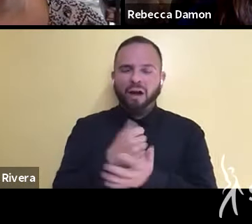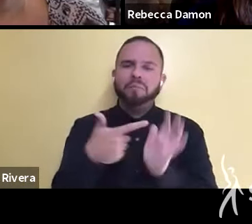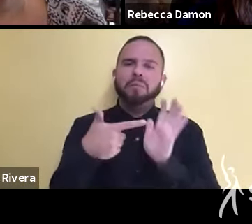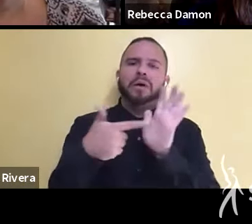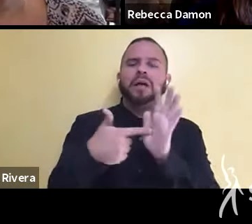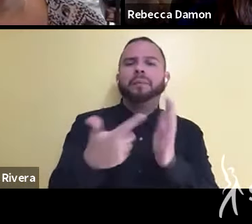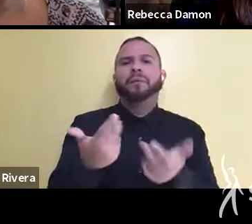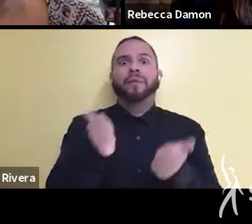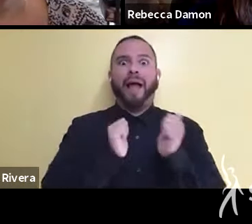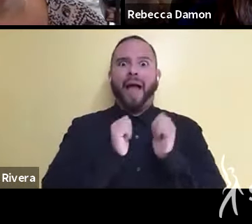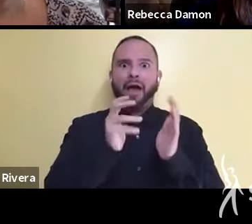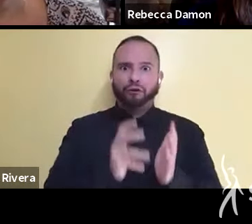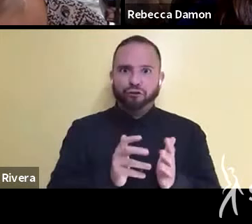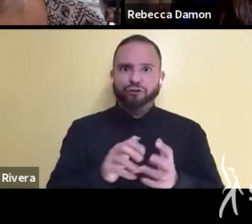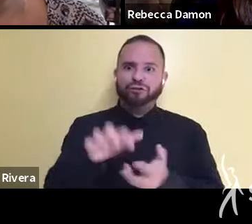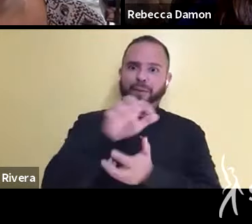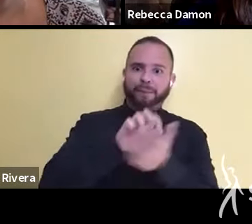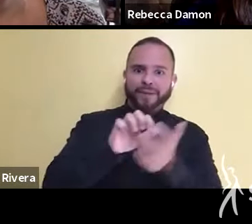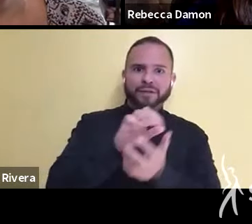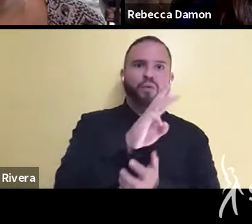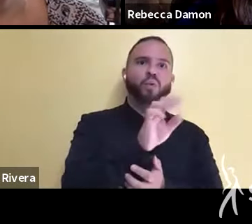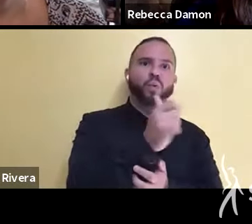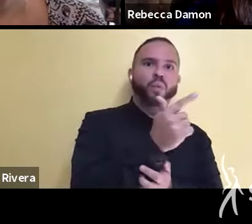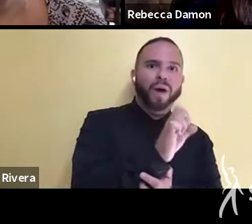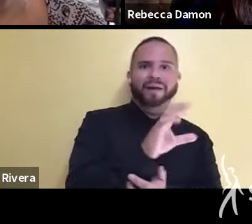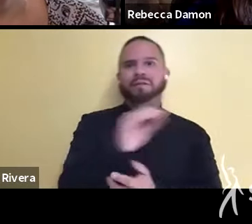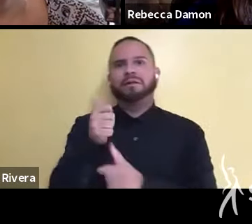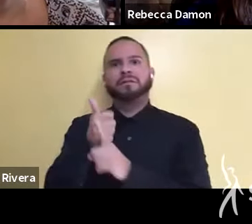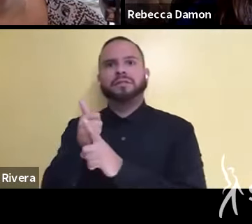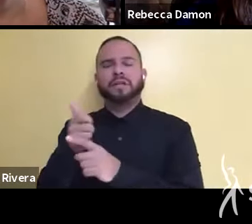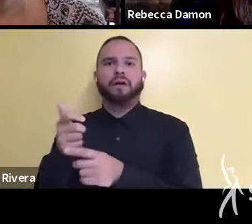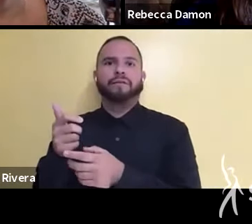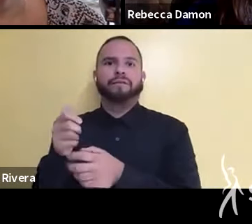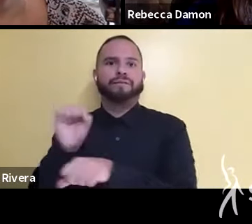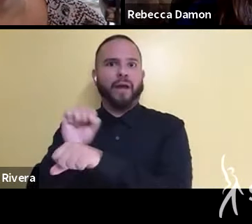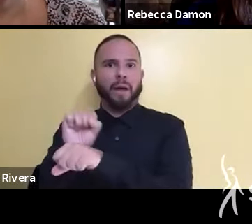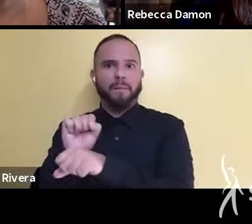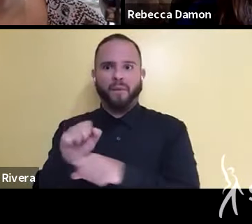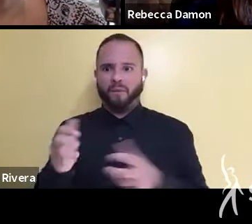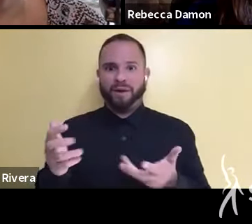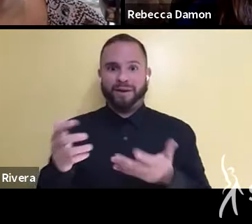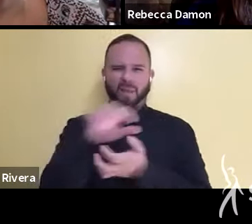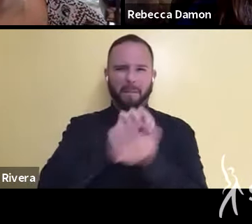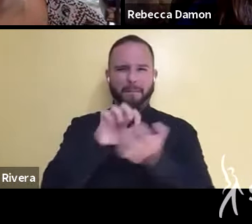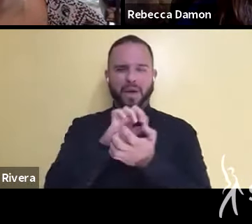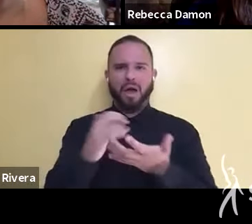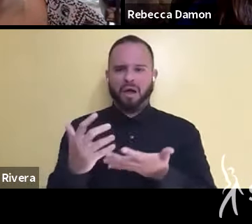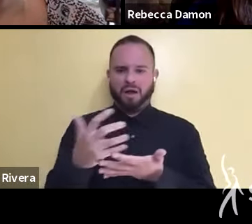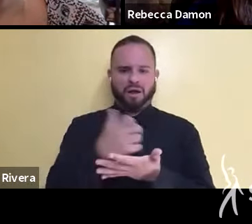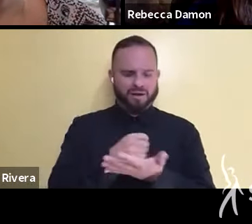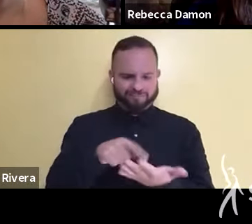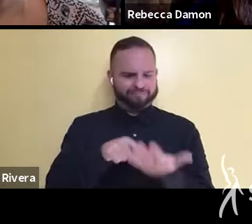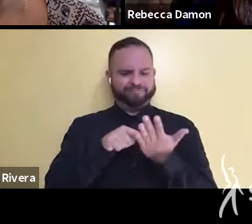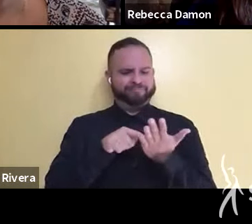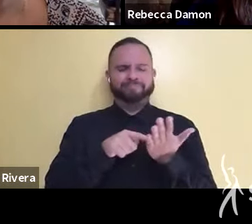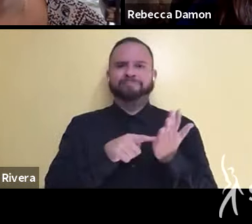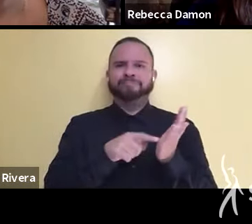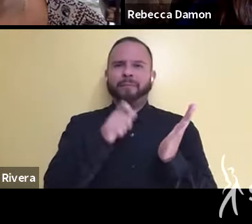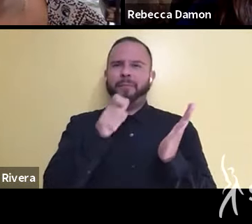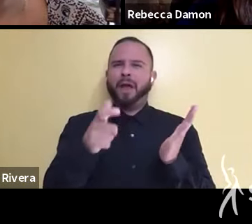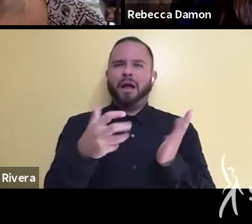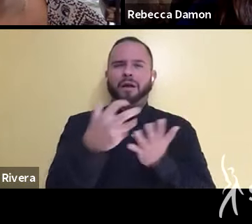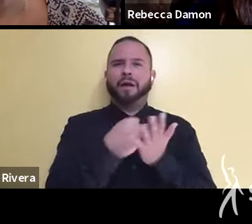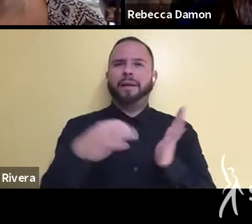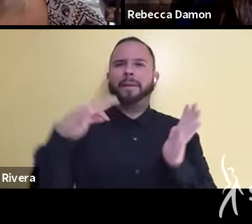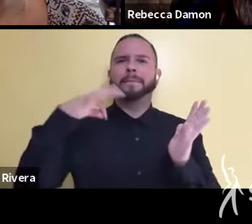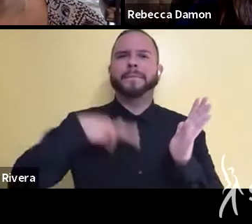mix of wage income and income from independent contracting work, were not receiving benefits that reflected their true earnings.